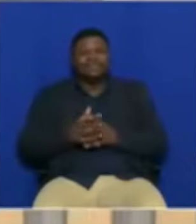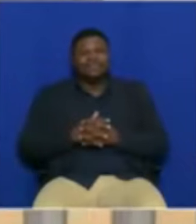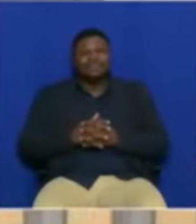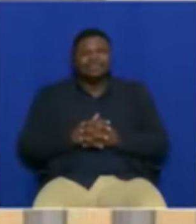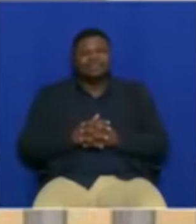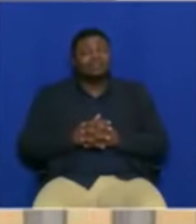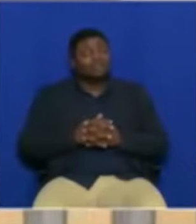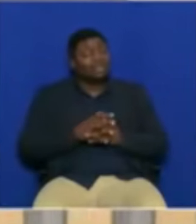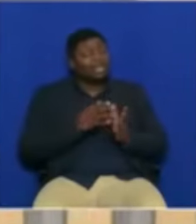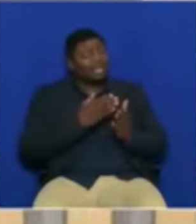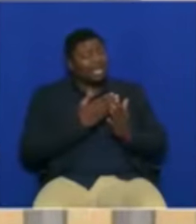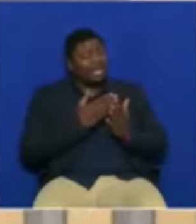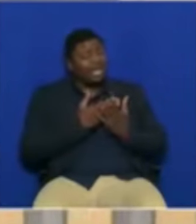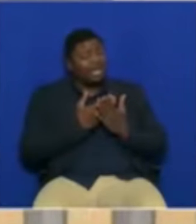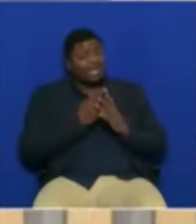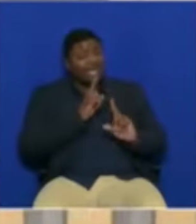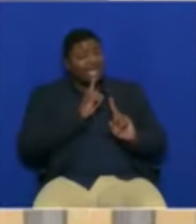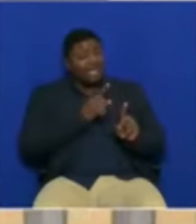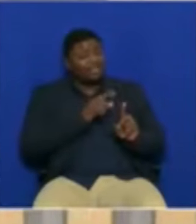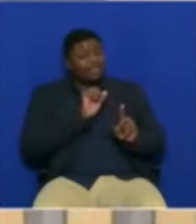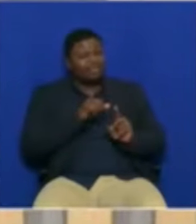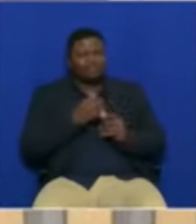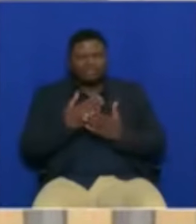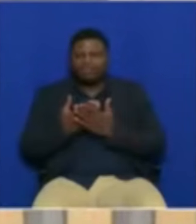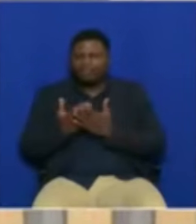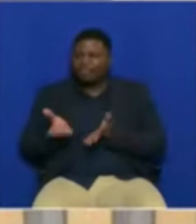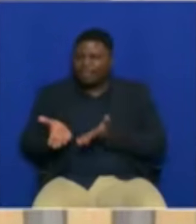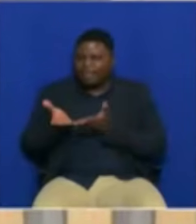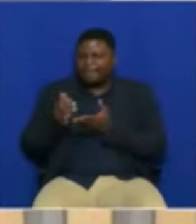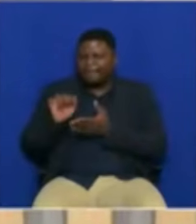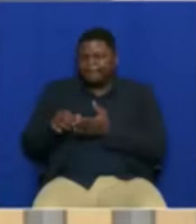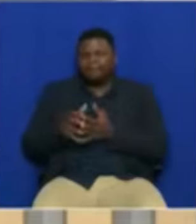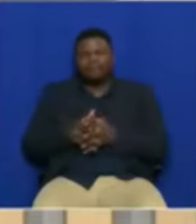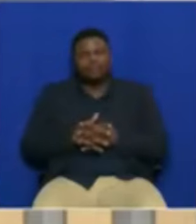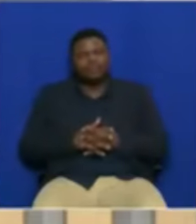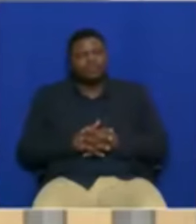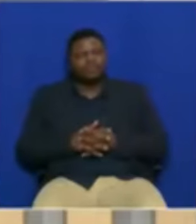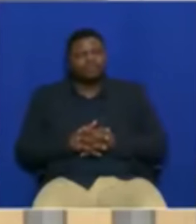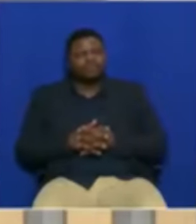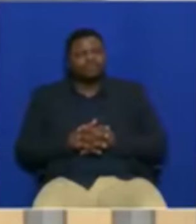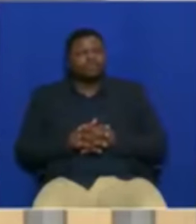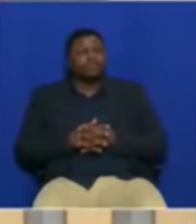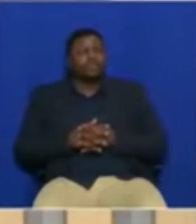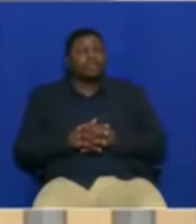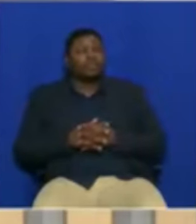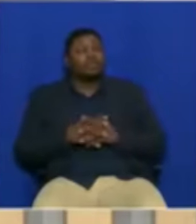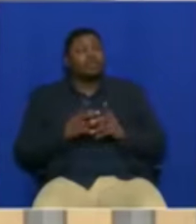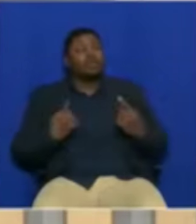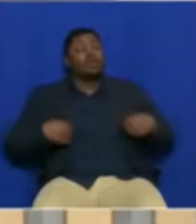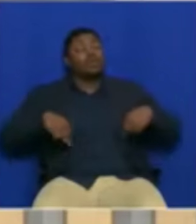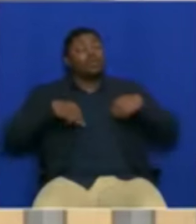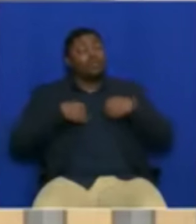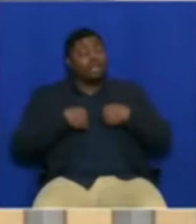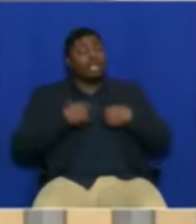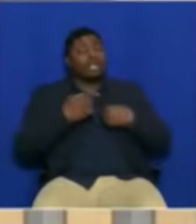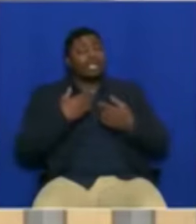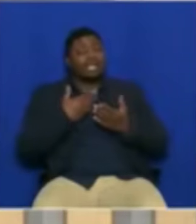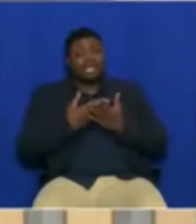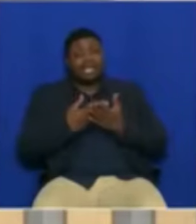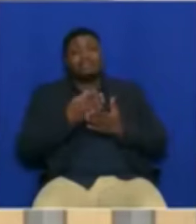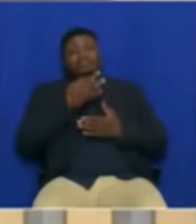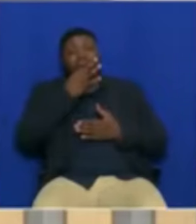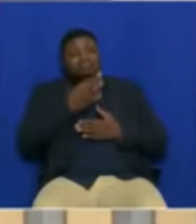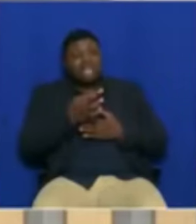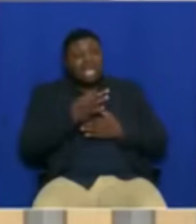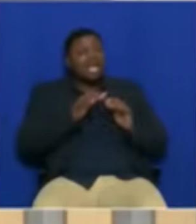you. We can say a whole lot of things here of how we should conduct our investigation and on what